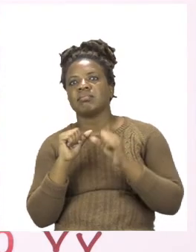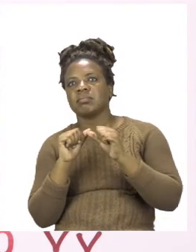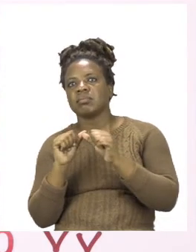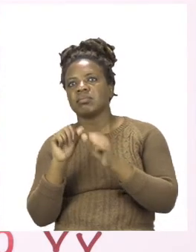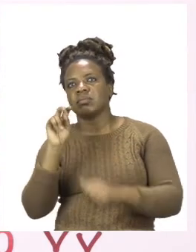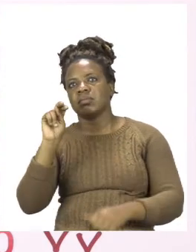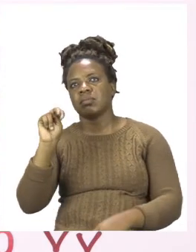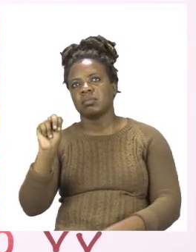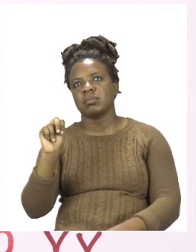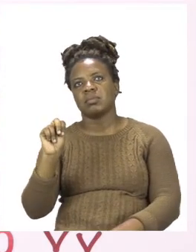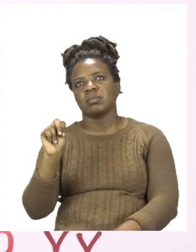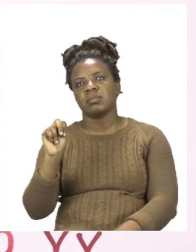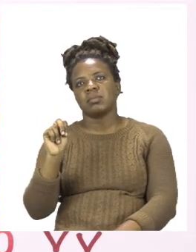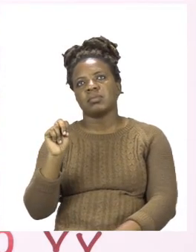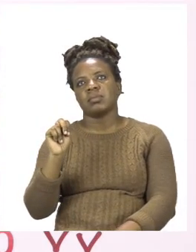N,